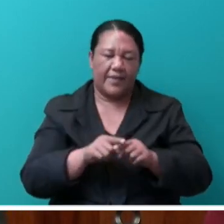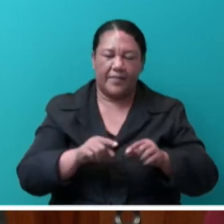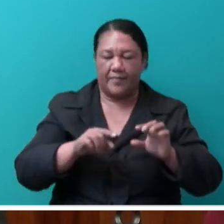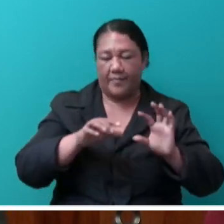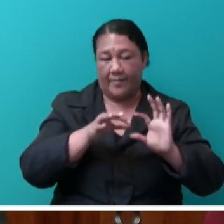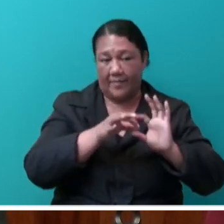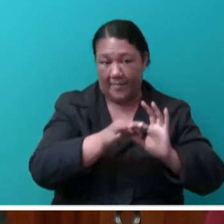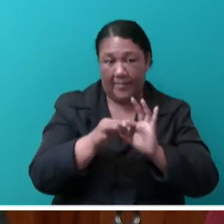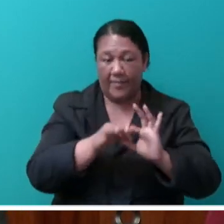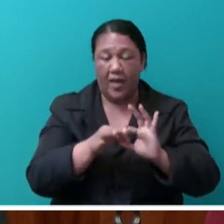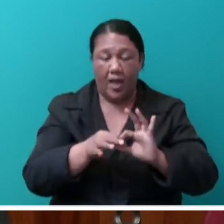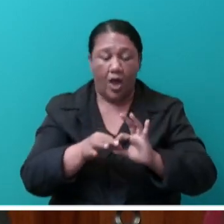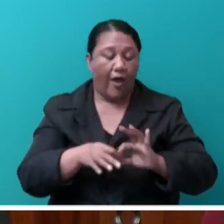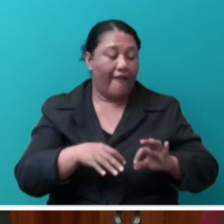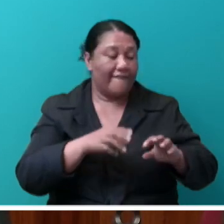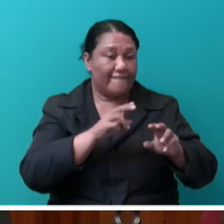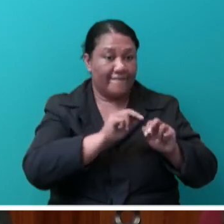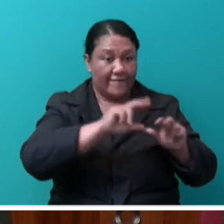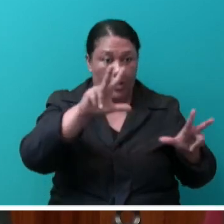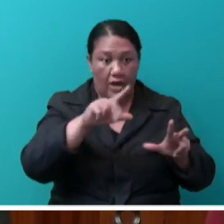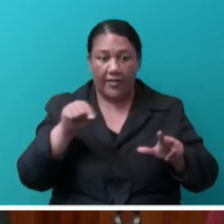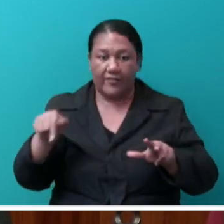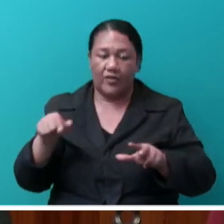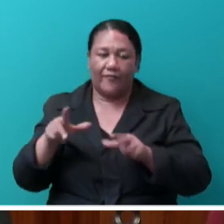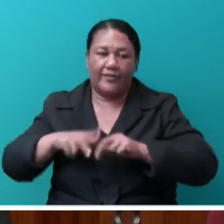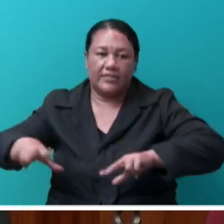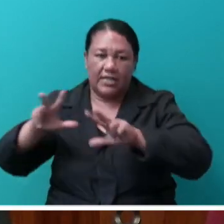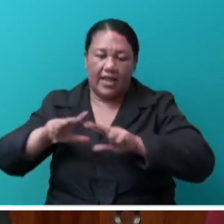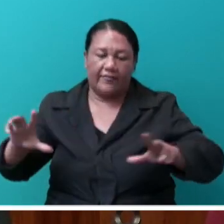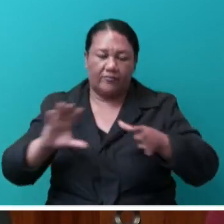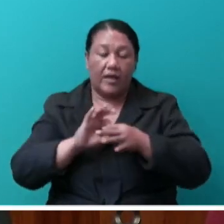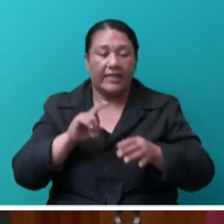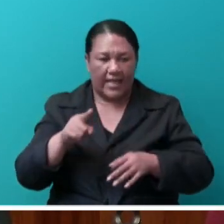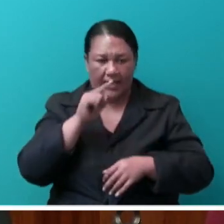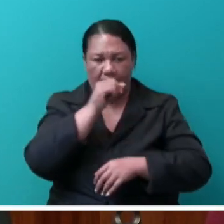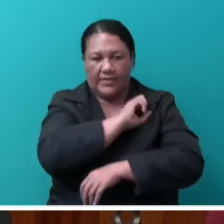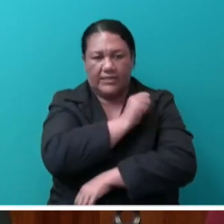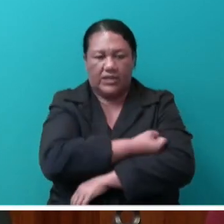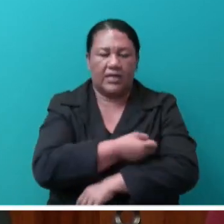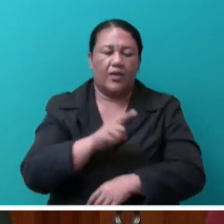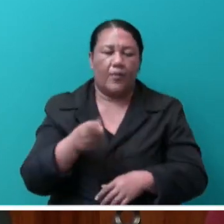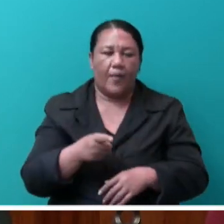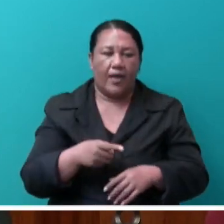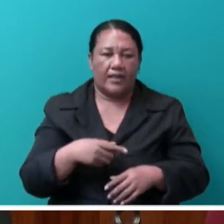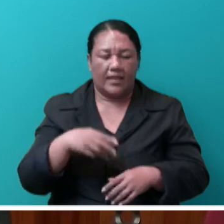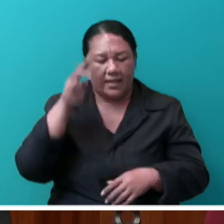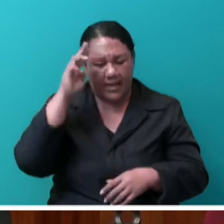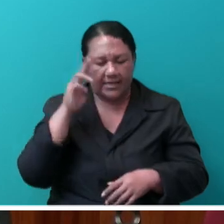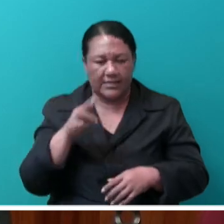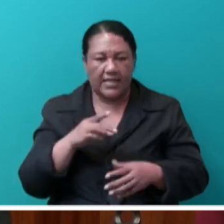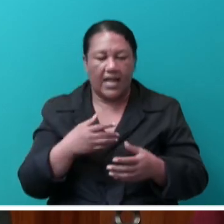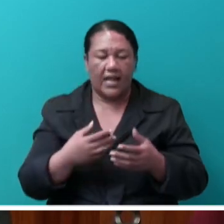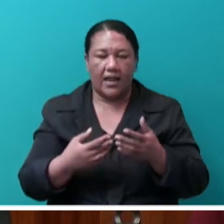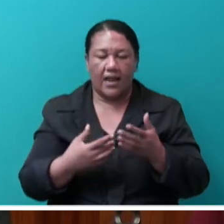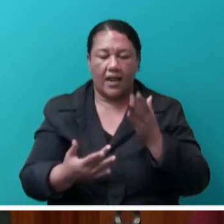Tui-Samoa cable. This will further strengthen the national digital backbone of our country and